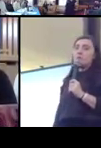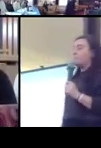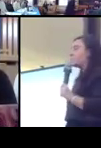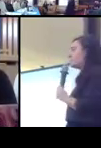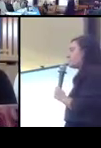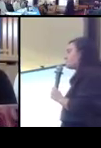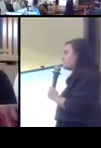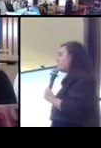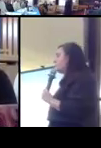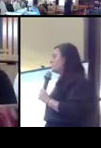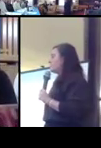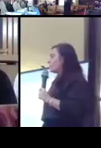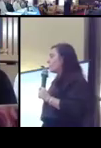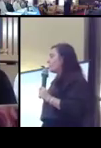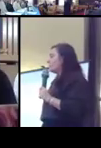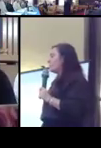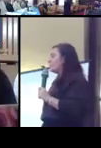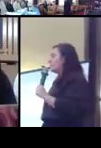in the neighborhood.